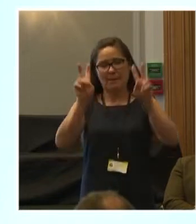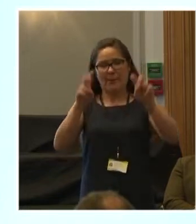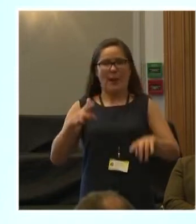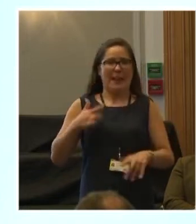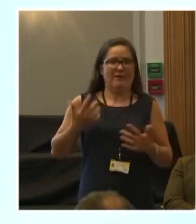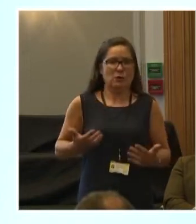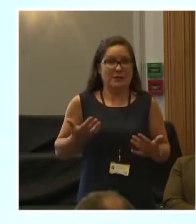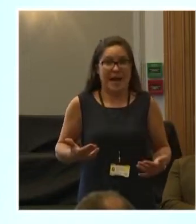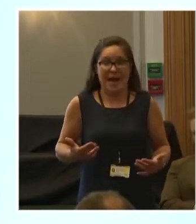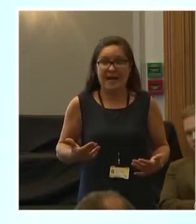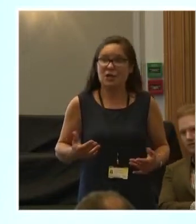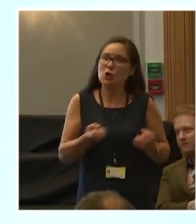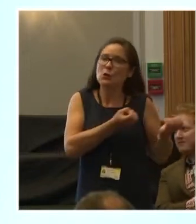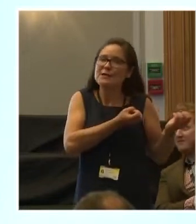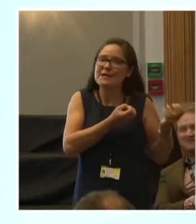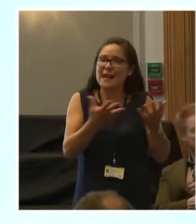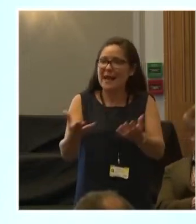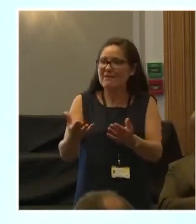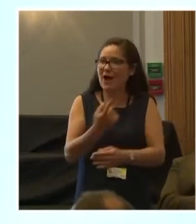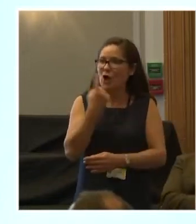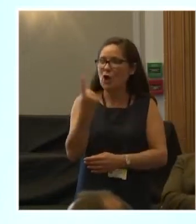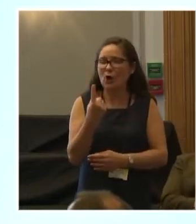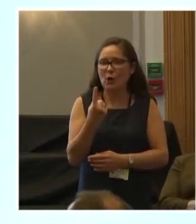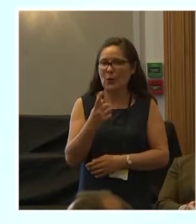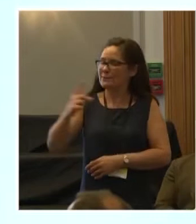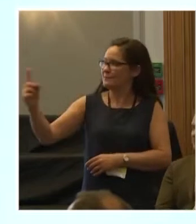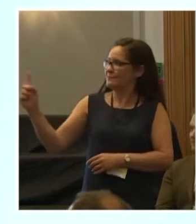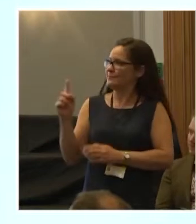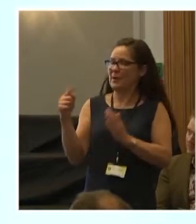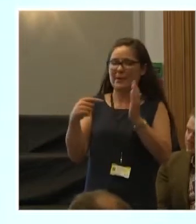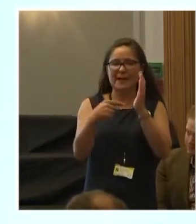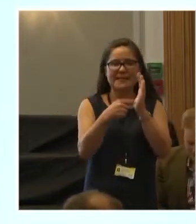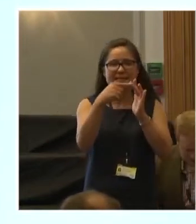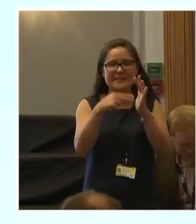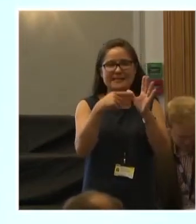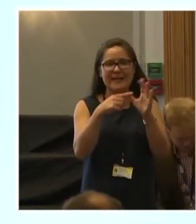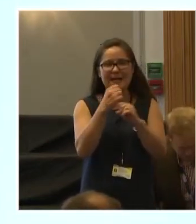information. So to deliver this session, welcome again, Tina Garvey.